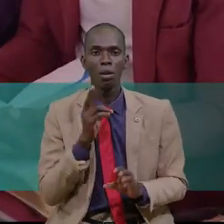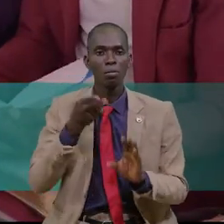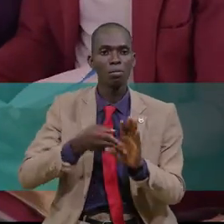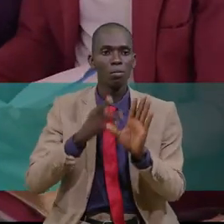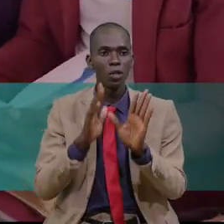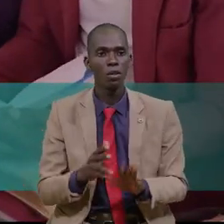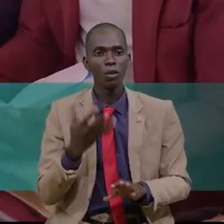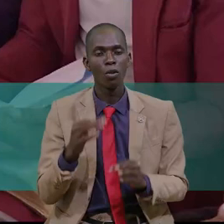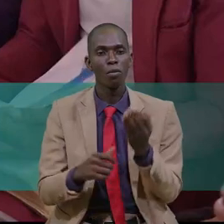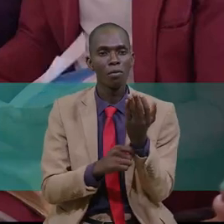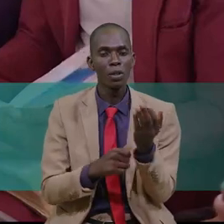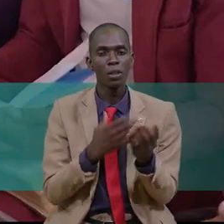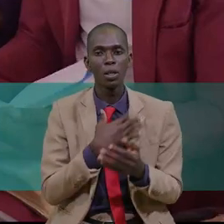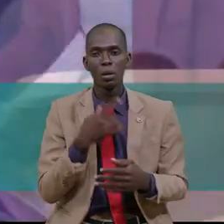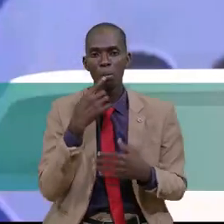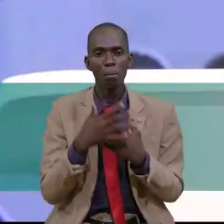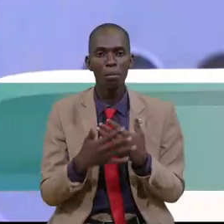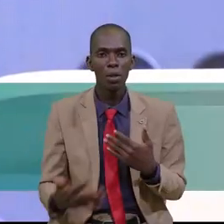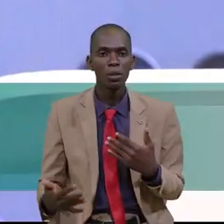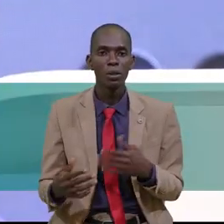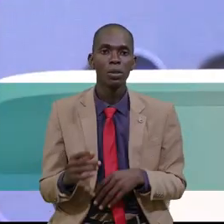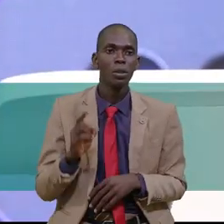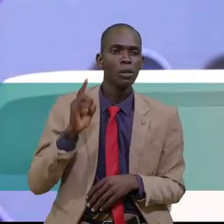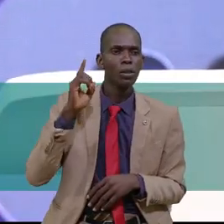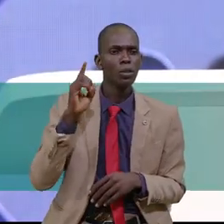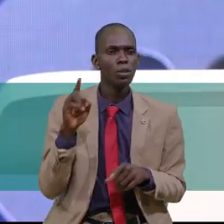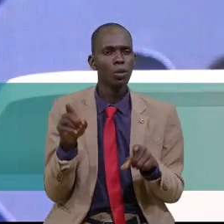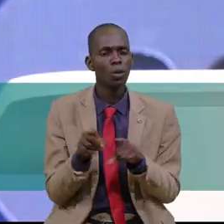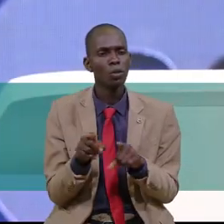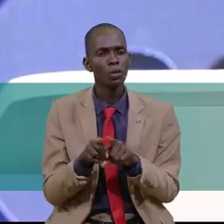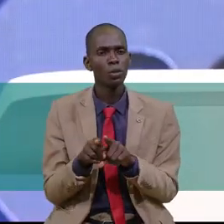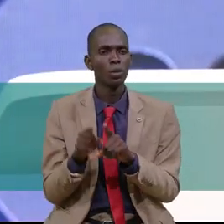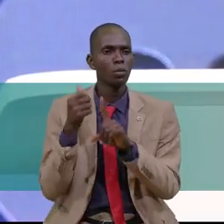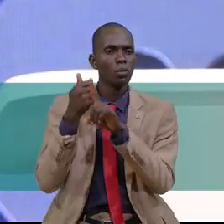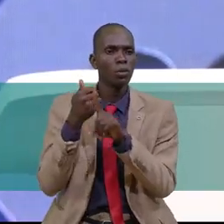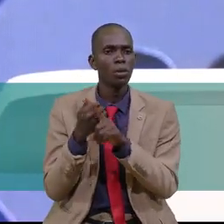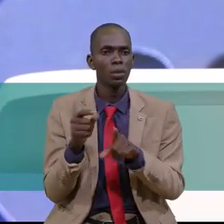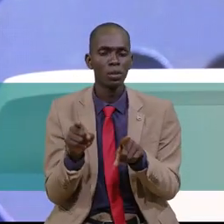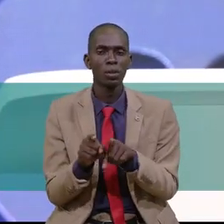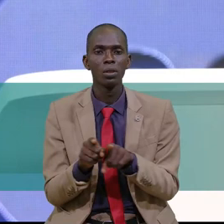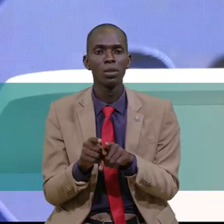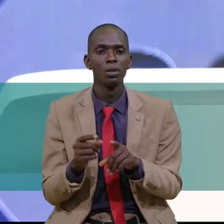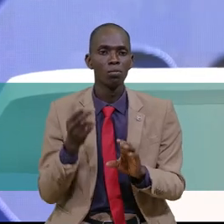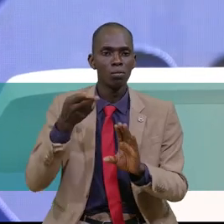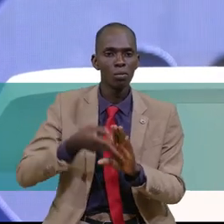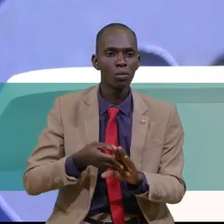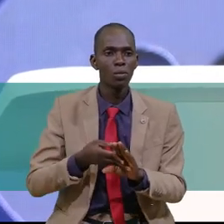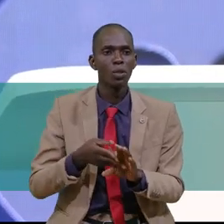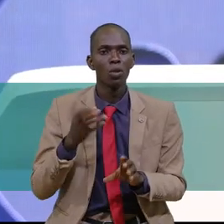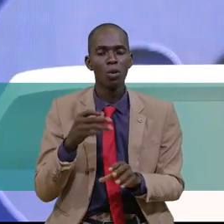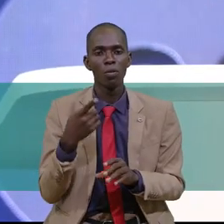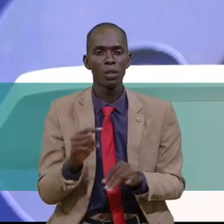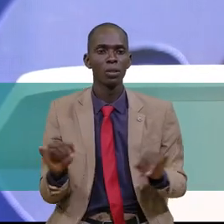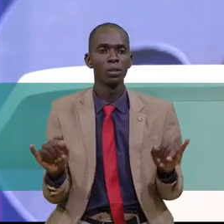and blood, he also himself likewise took part of the